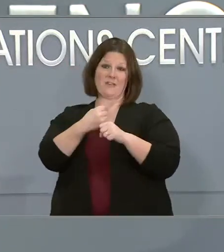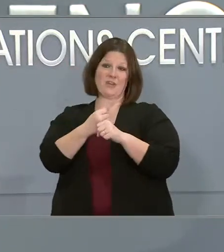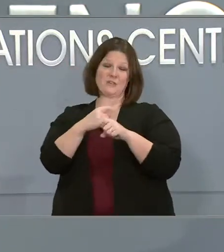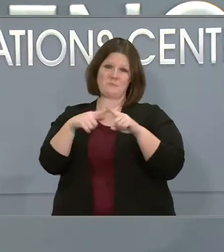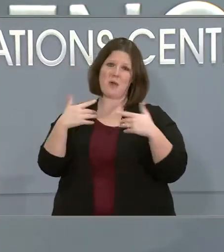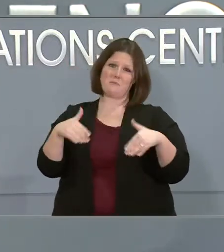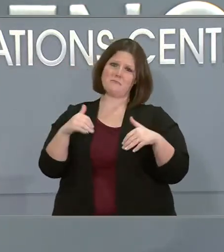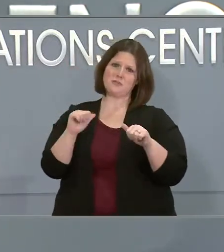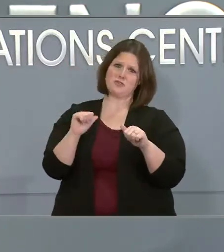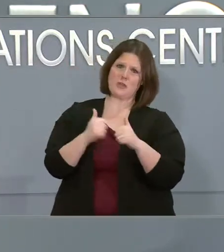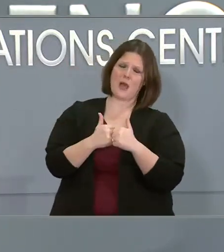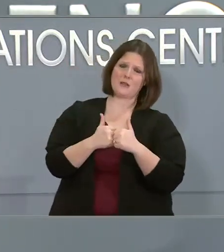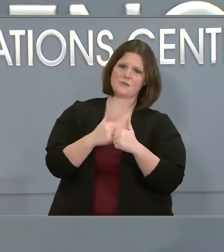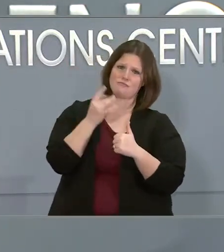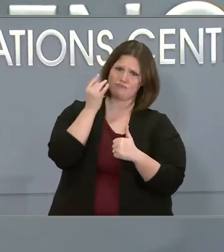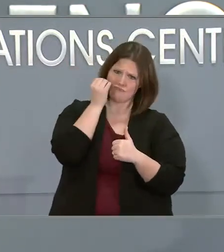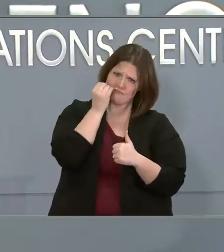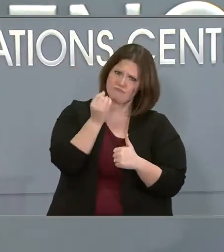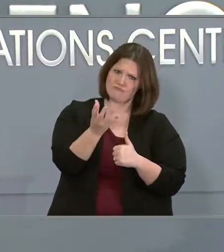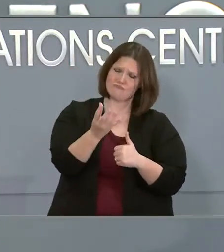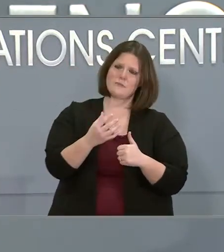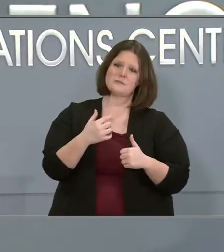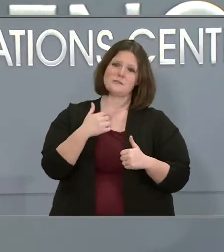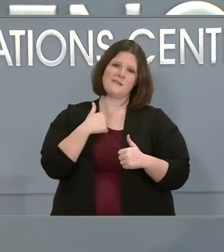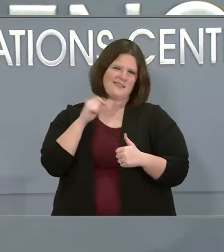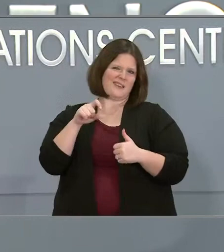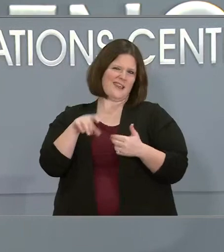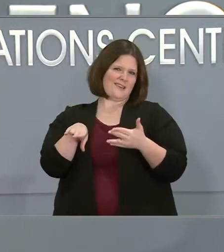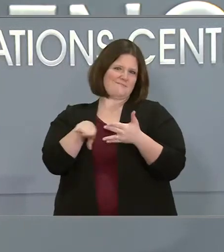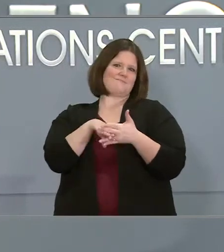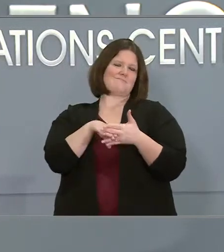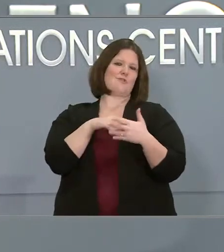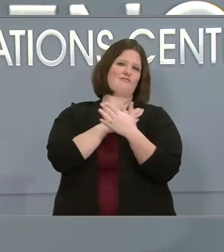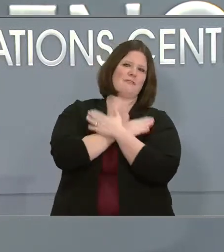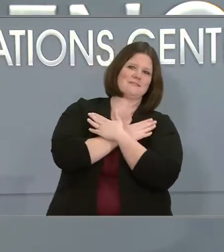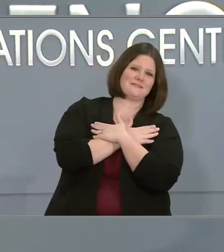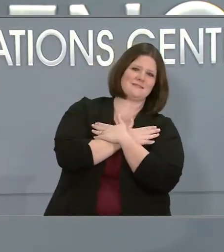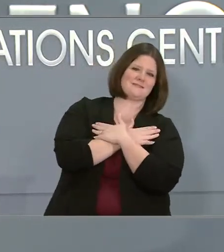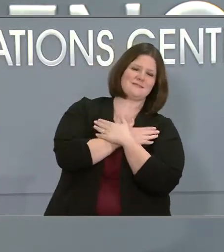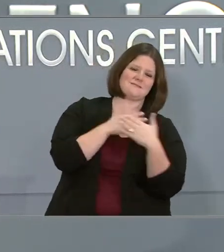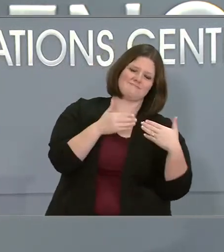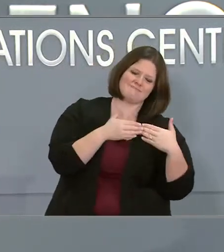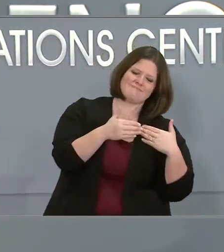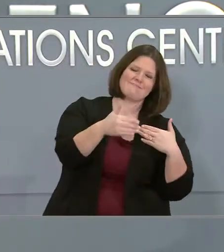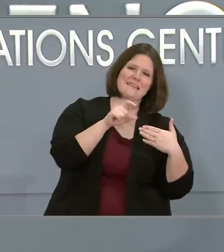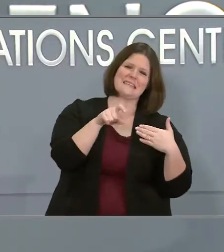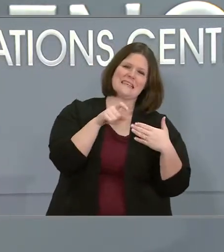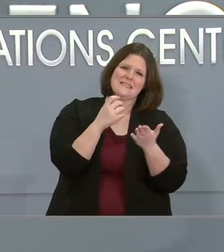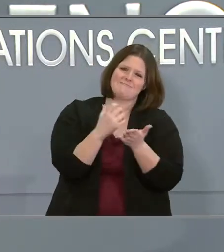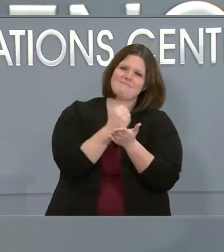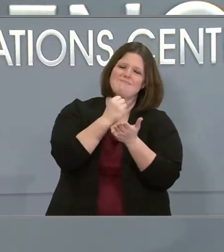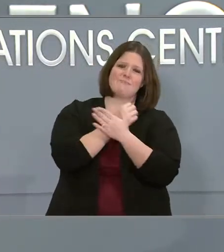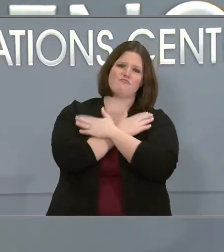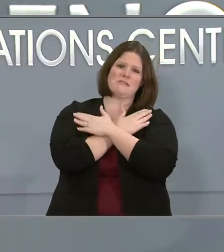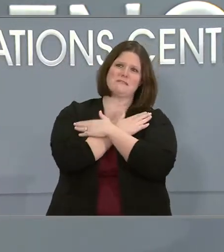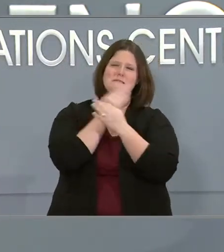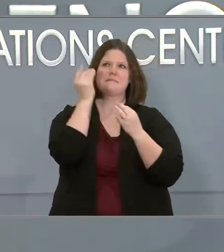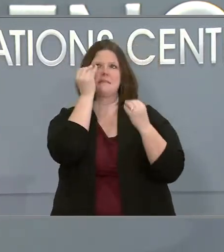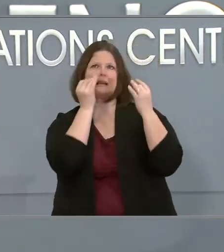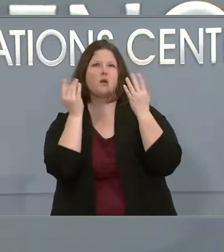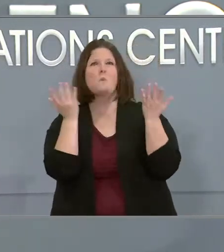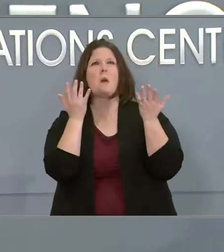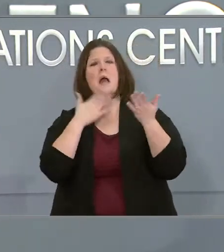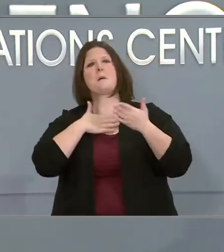challenging. And so a bit of rest and recovery is what is in store for me next as I think about my